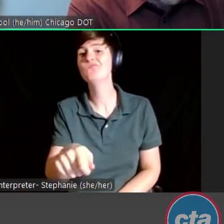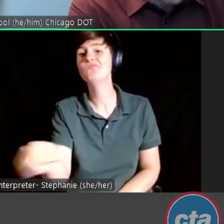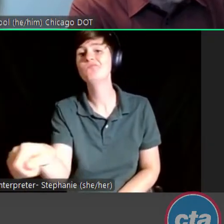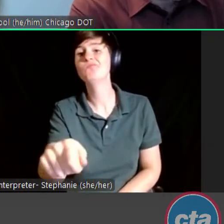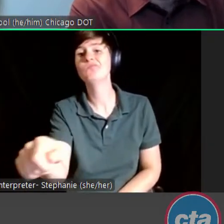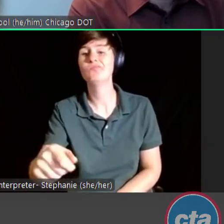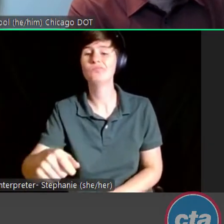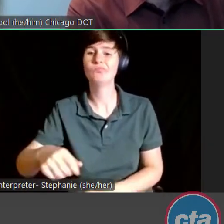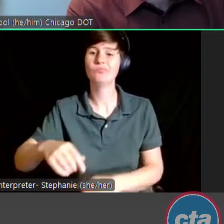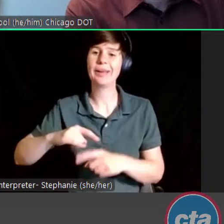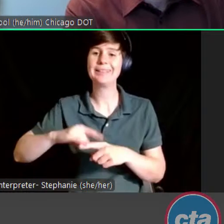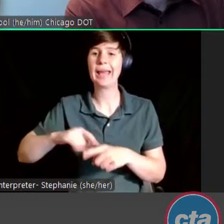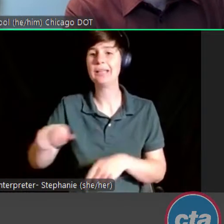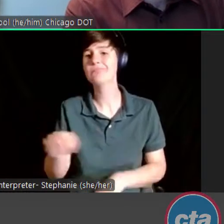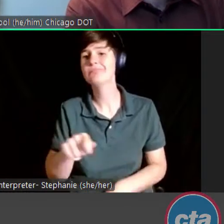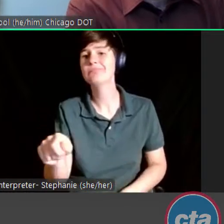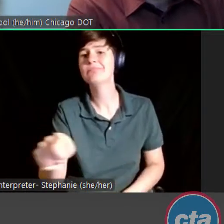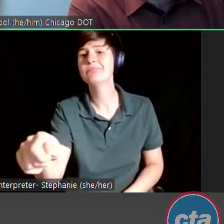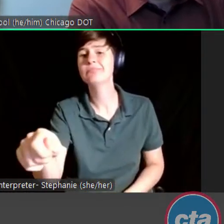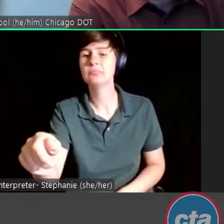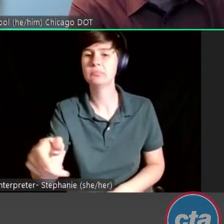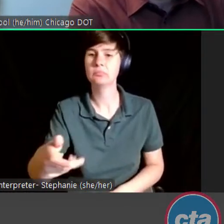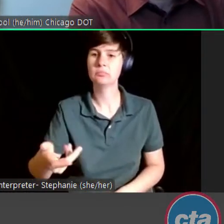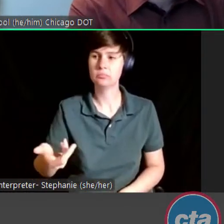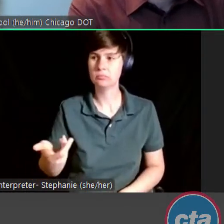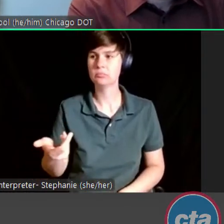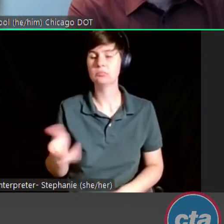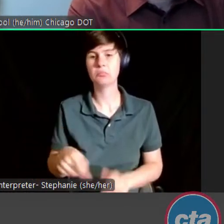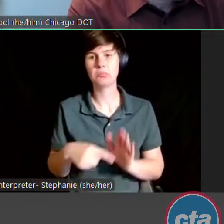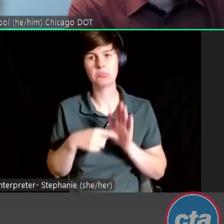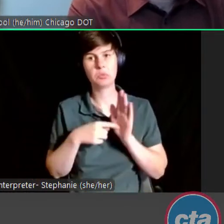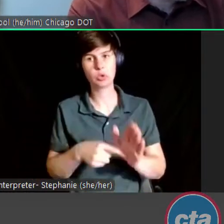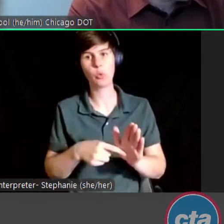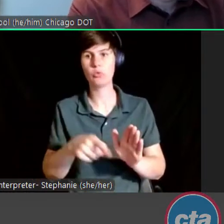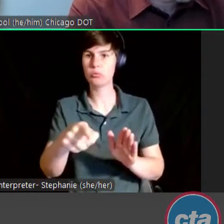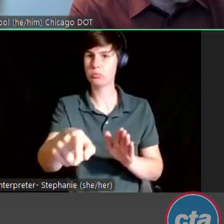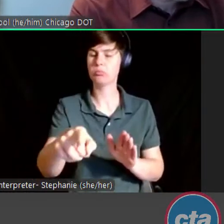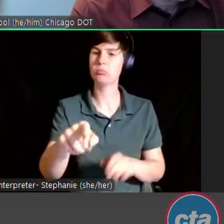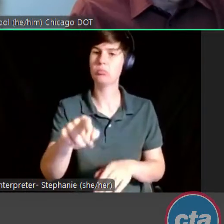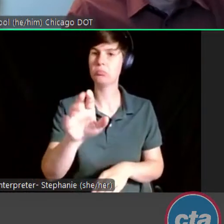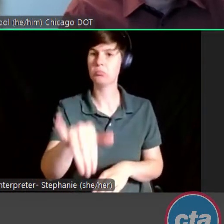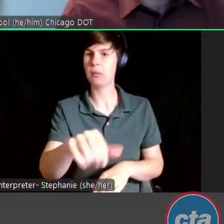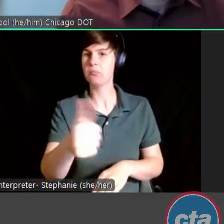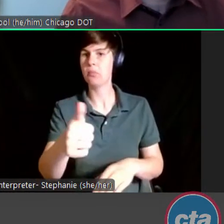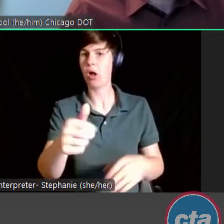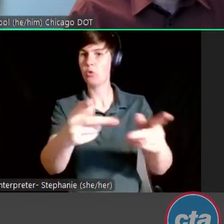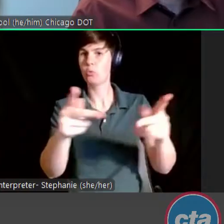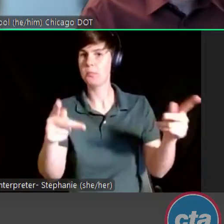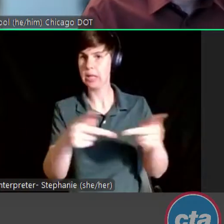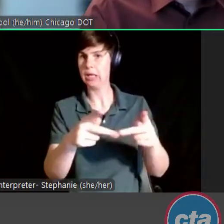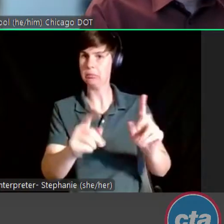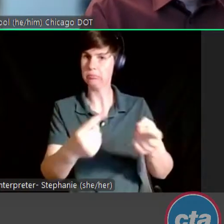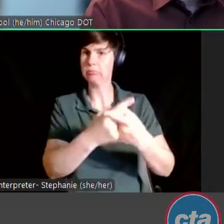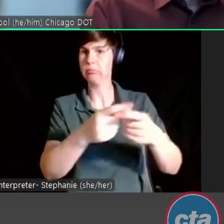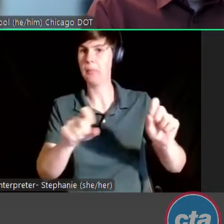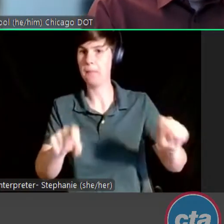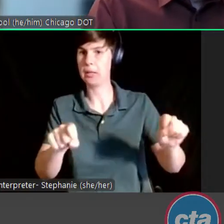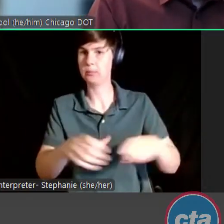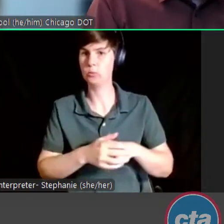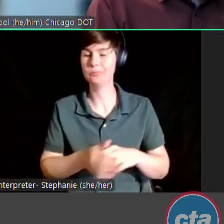not that you can't cross this space, it's just telling you that there is a conflict on the other side of it, or that this is the natural edge of the pedestrian access route.